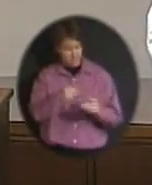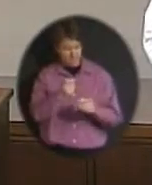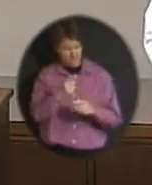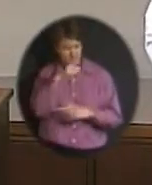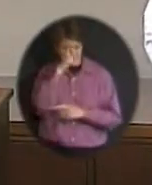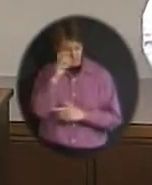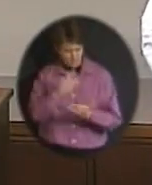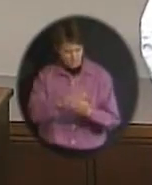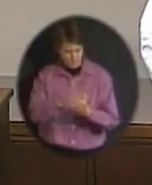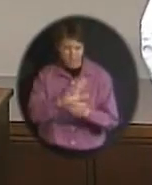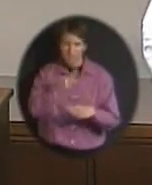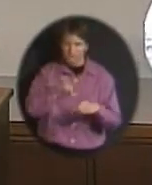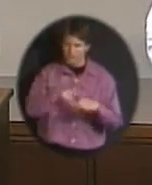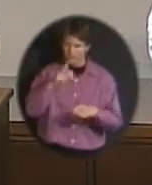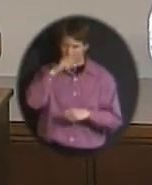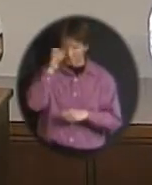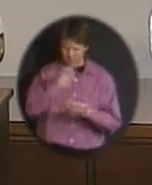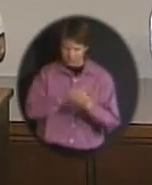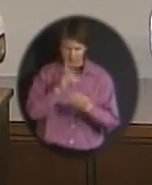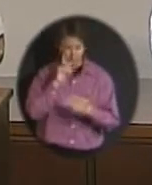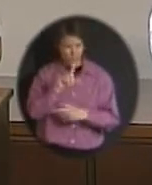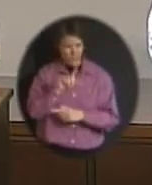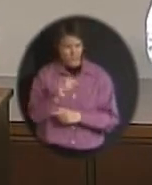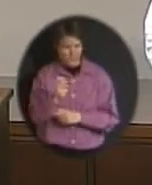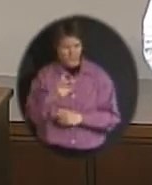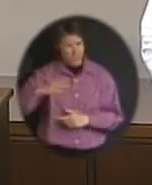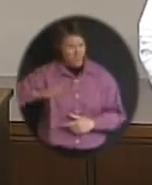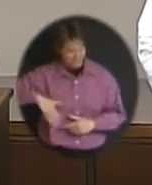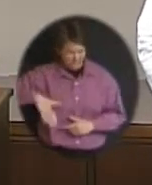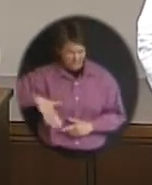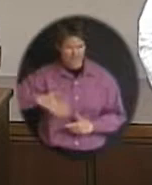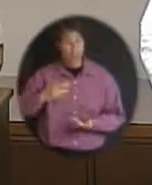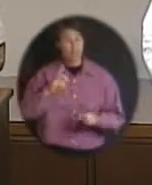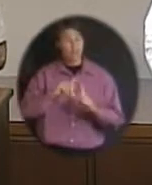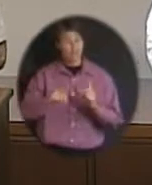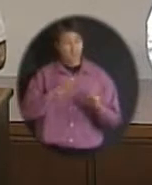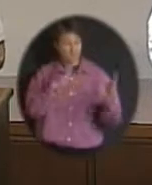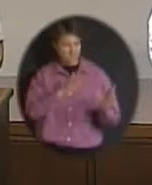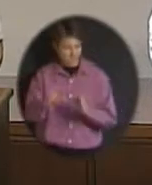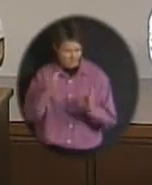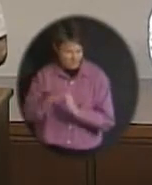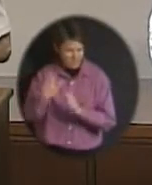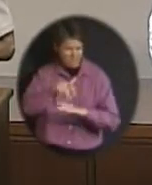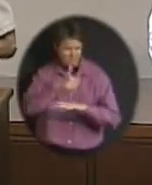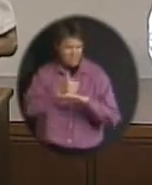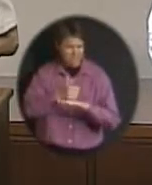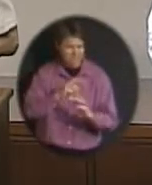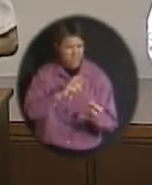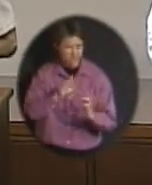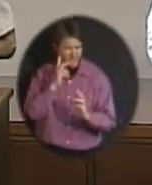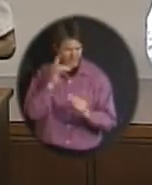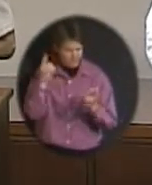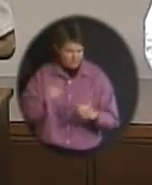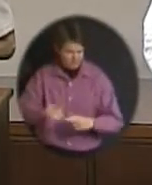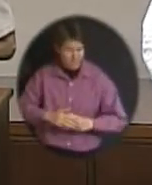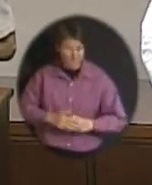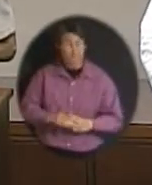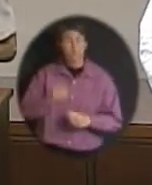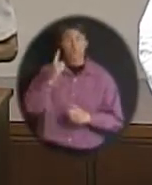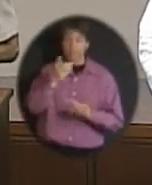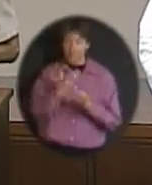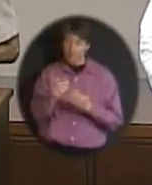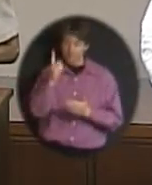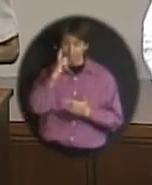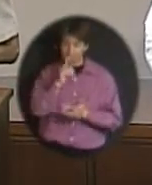school for 2012 has not occurred yet, but lots of plans are underway to make that happen. One of the things that I think is